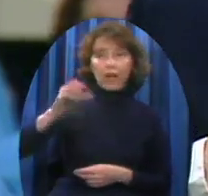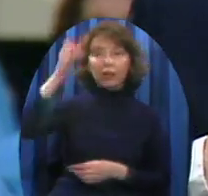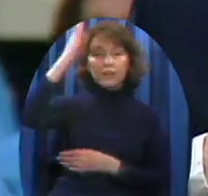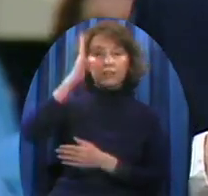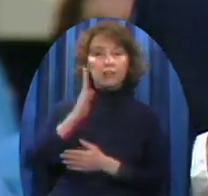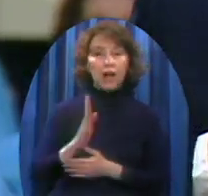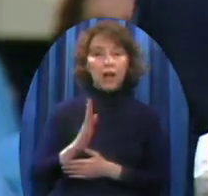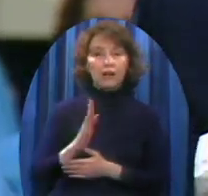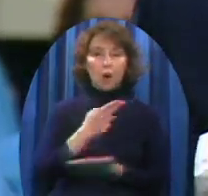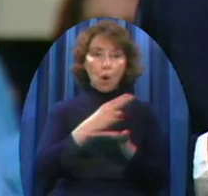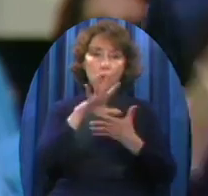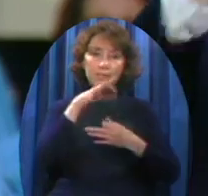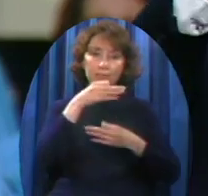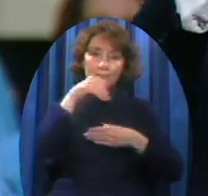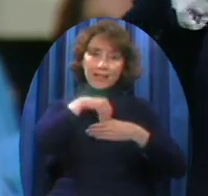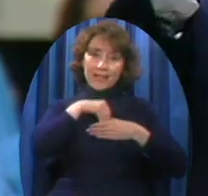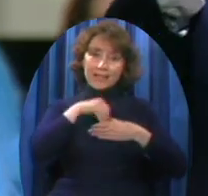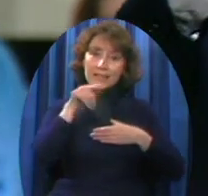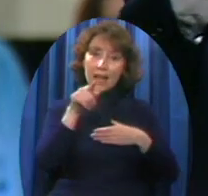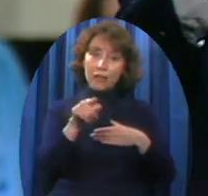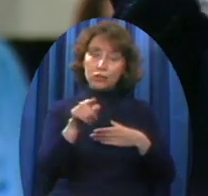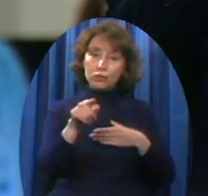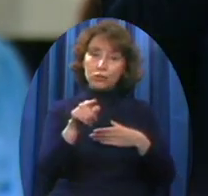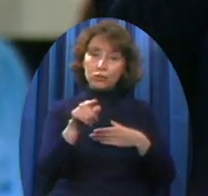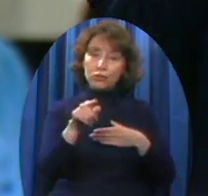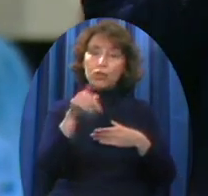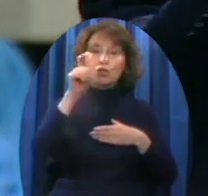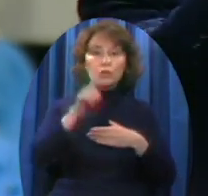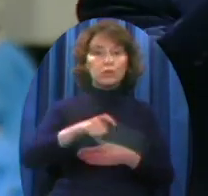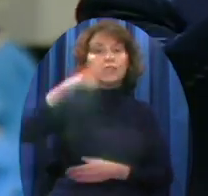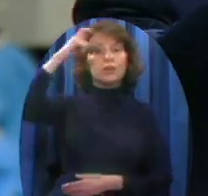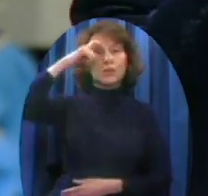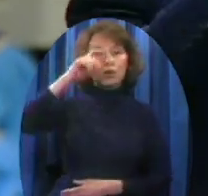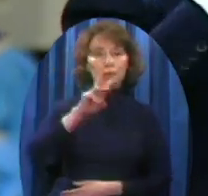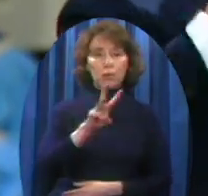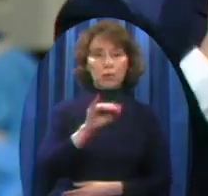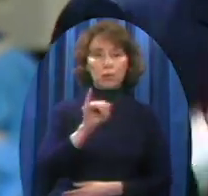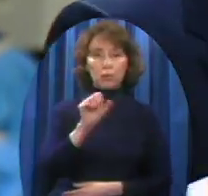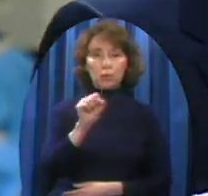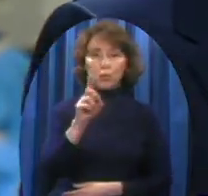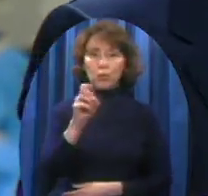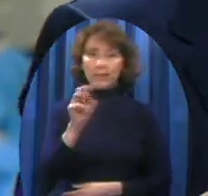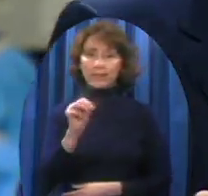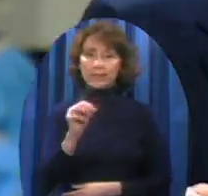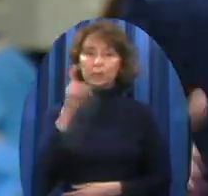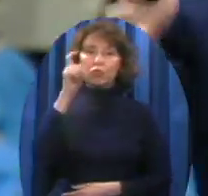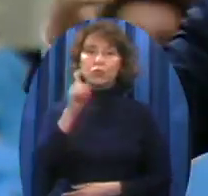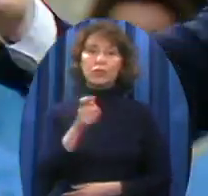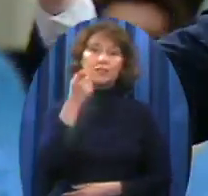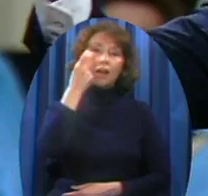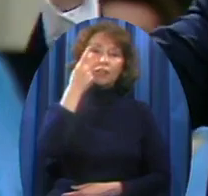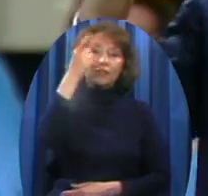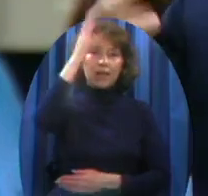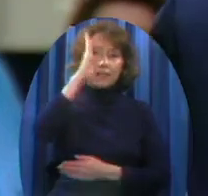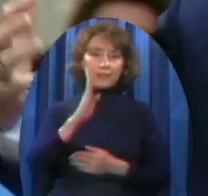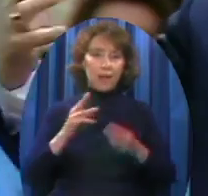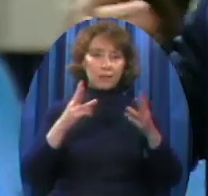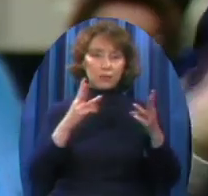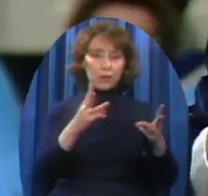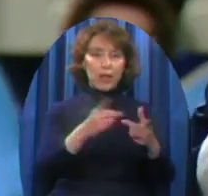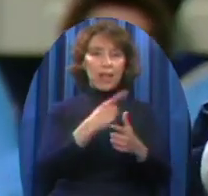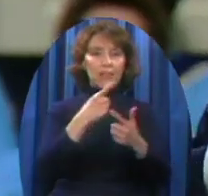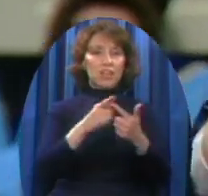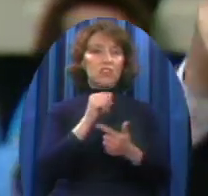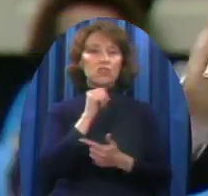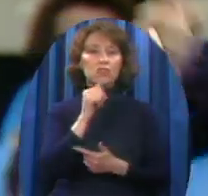God, wisdom is the principal thing. You get to seeing things from divine perspective, and you won't be thinking about